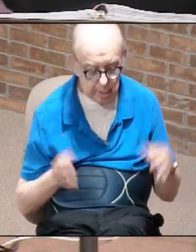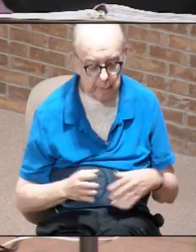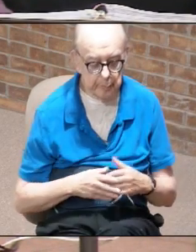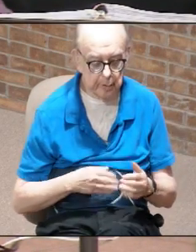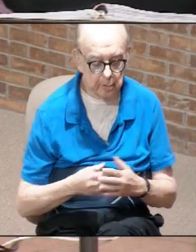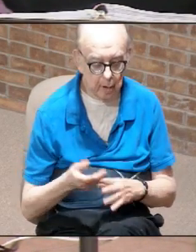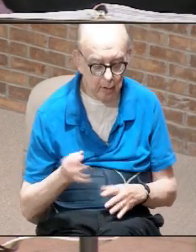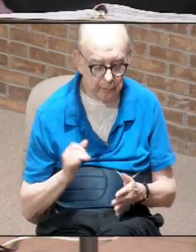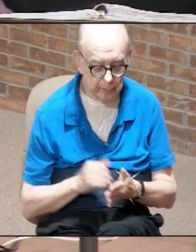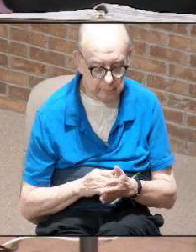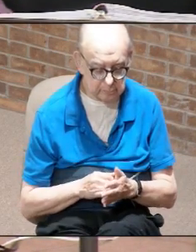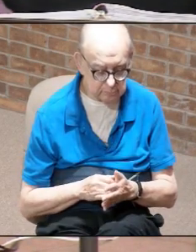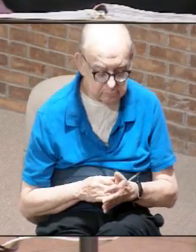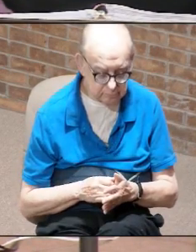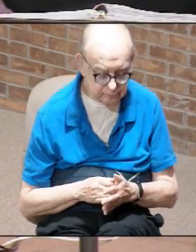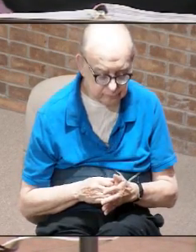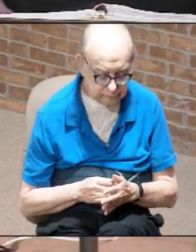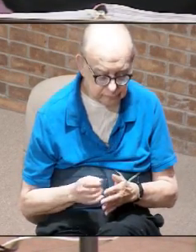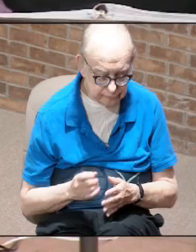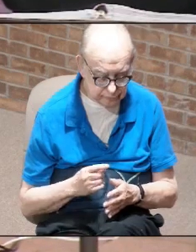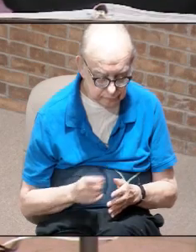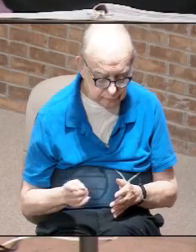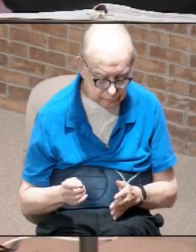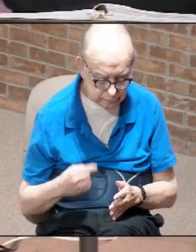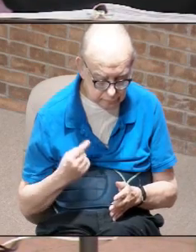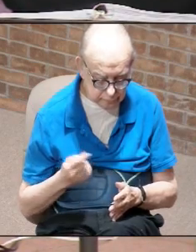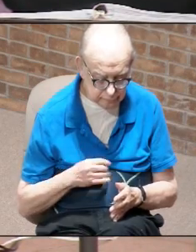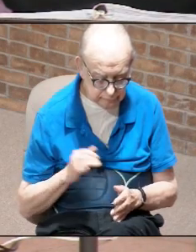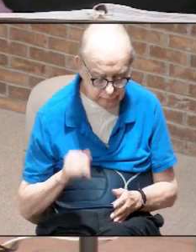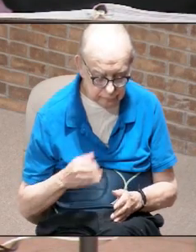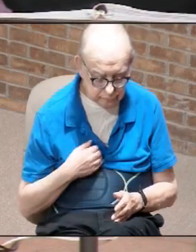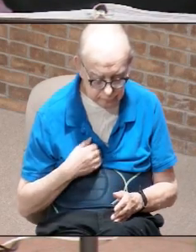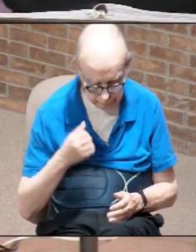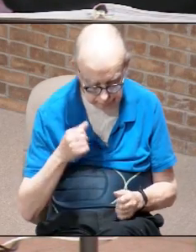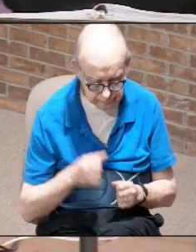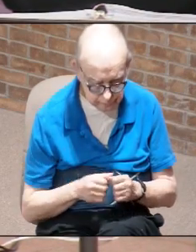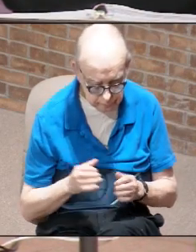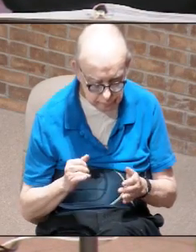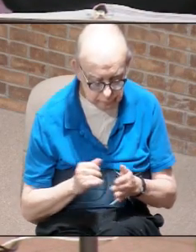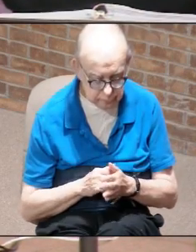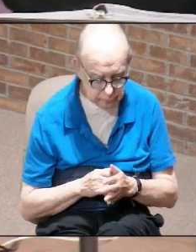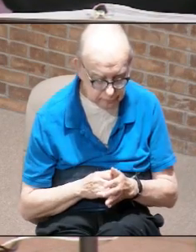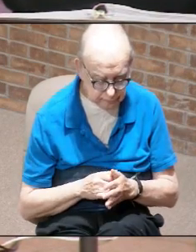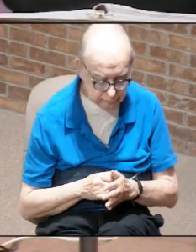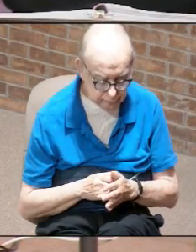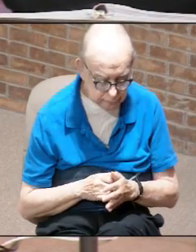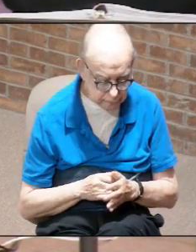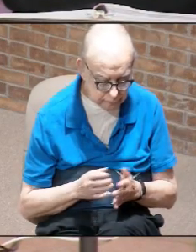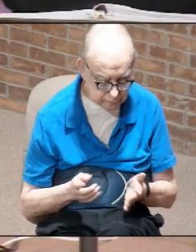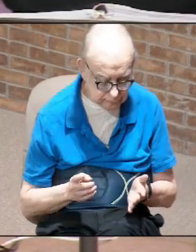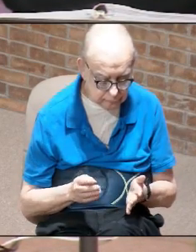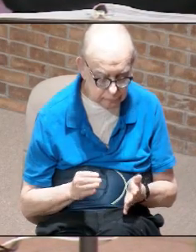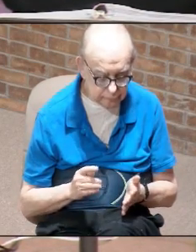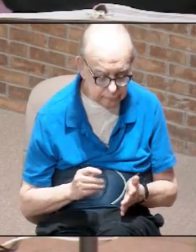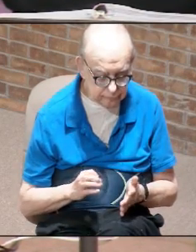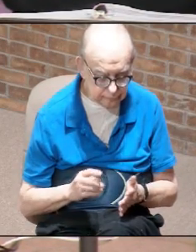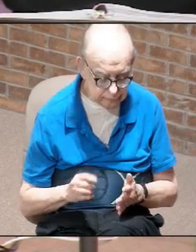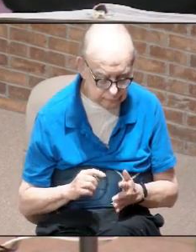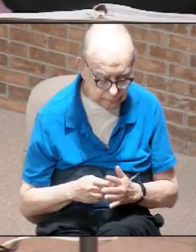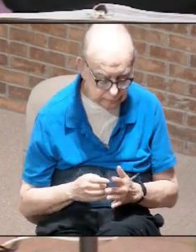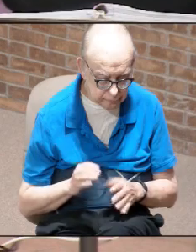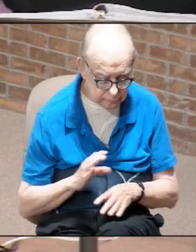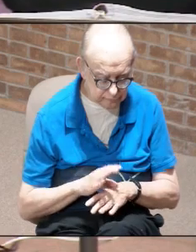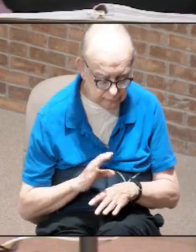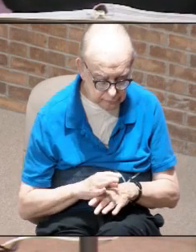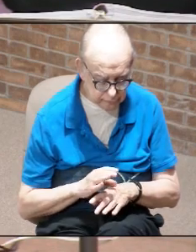begun. And when we finally relocate, he said, we still have to remember it's not Maxwell's, it's Butcher that started this thing.